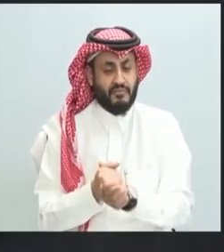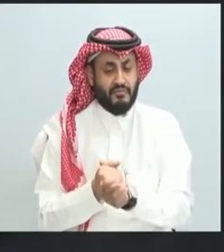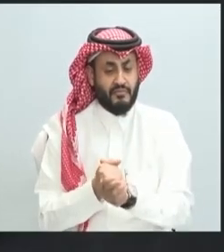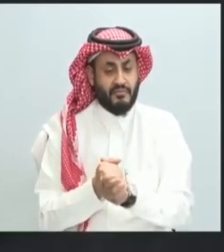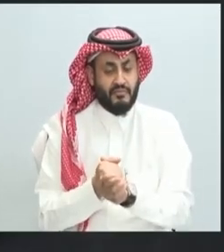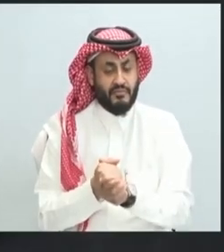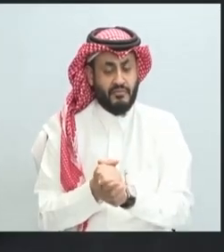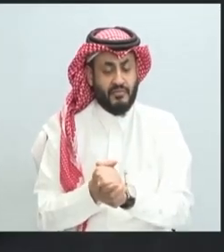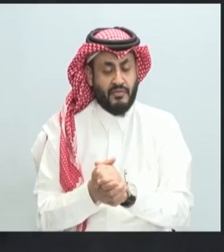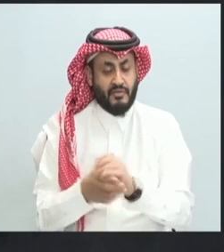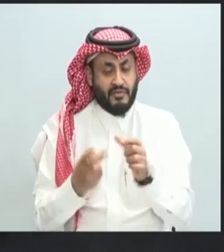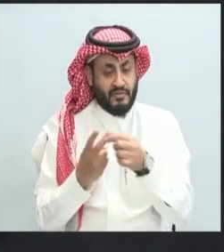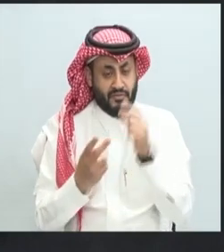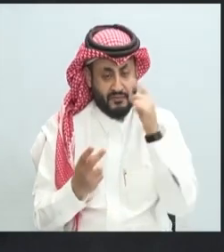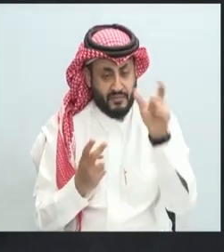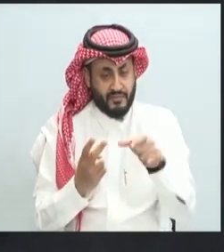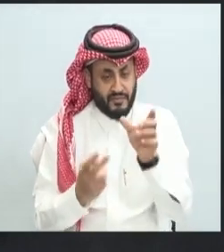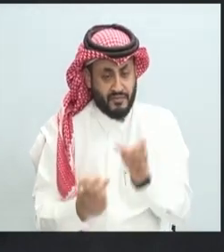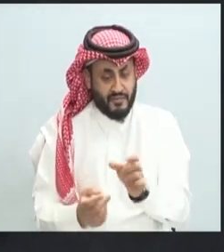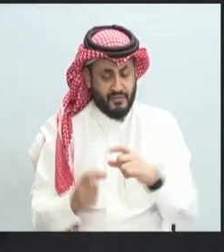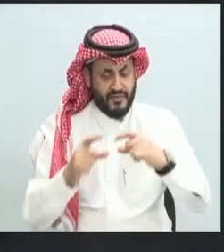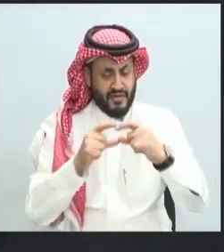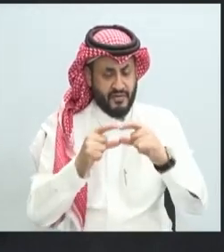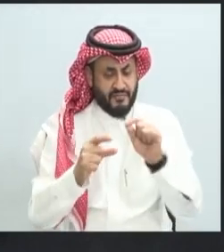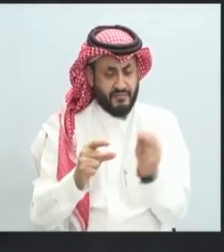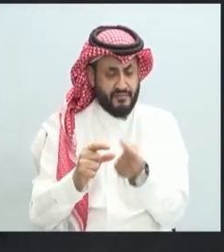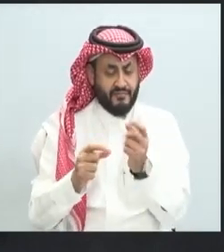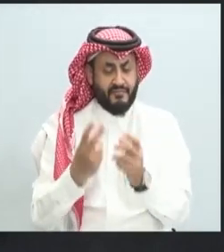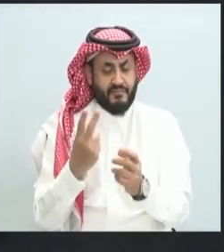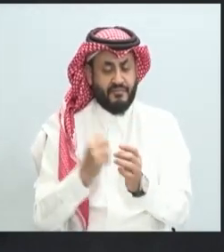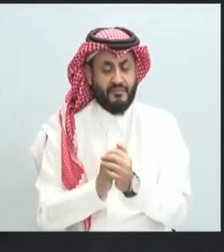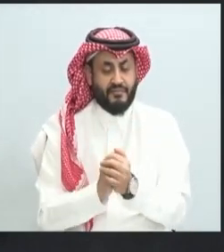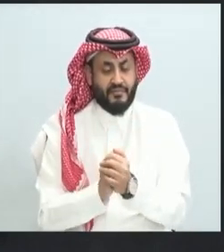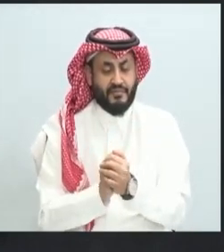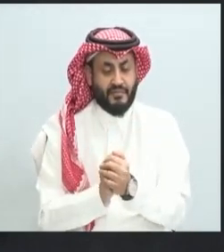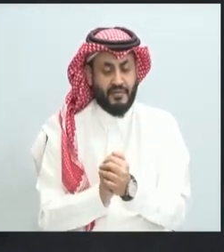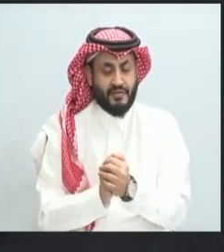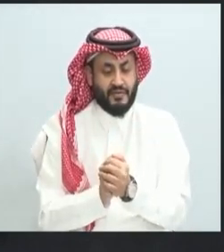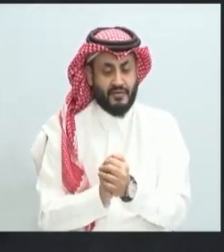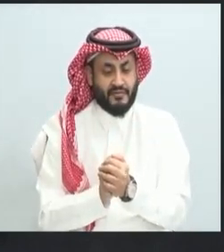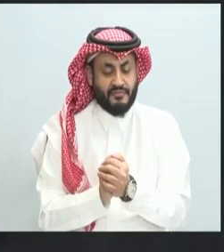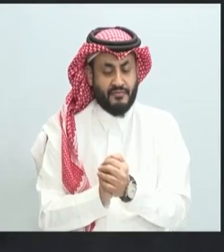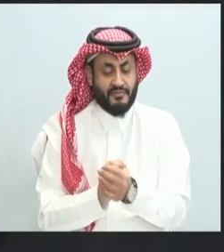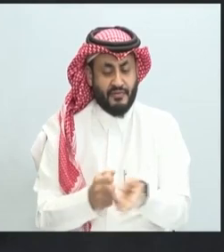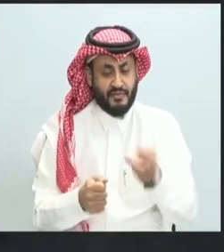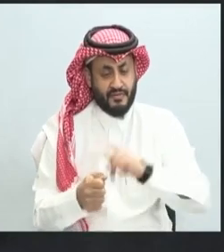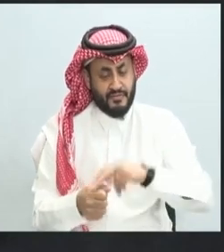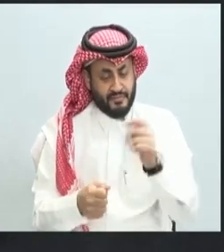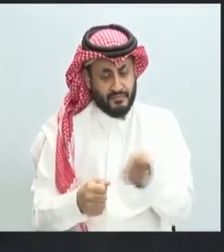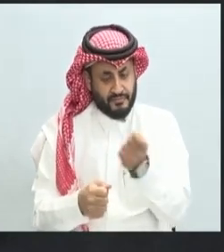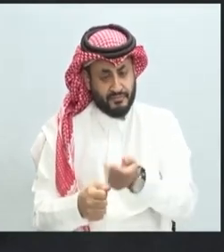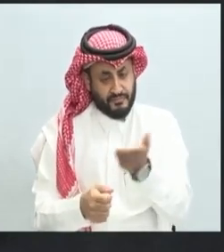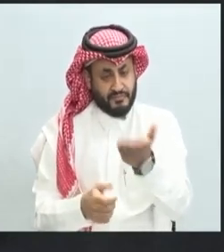under this person in the empty square. And then let's me and you try to rewrite the